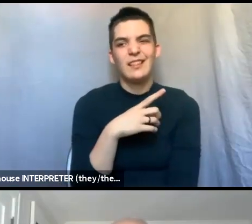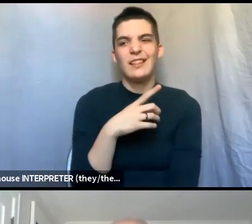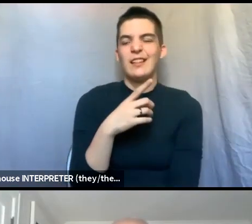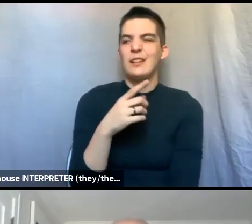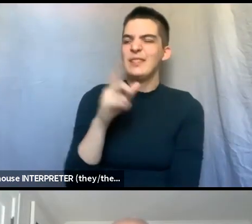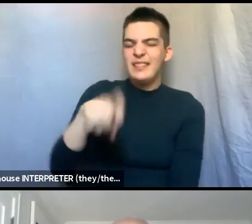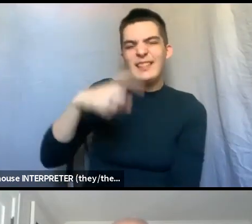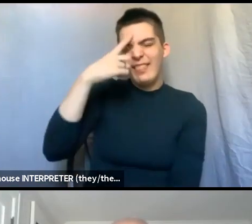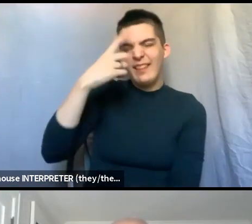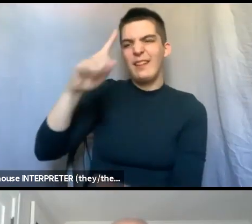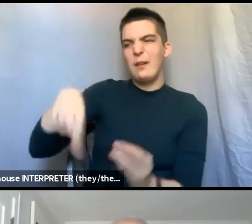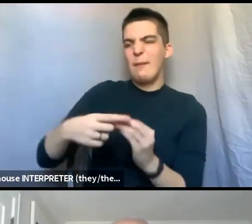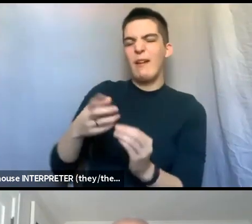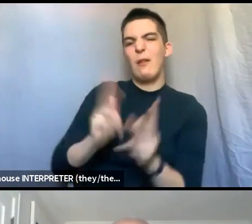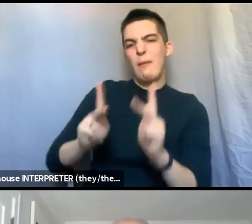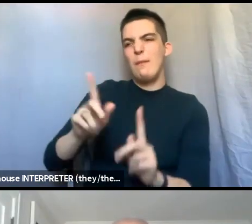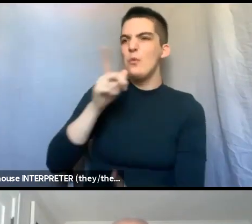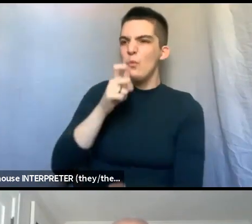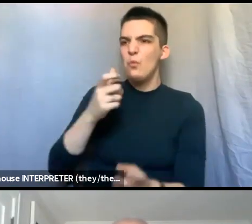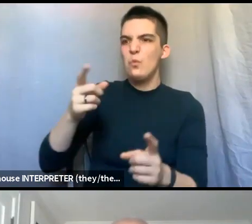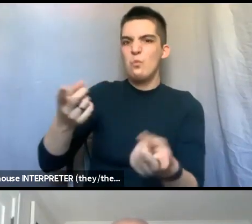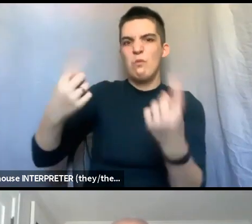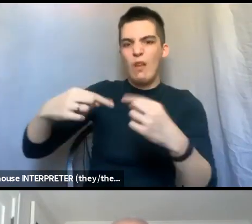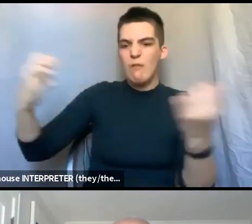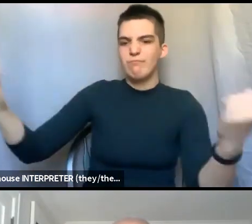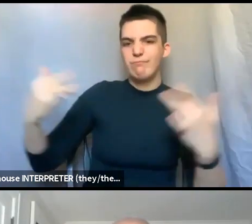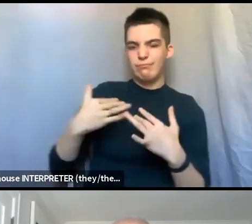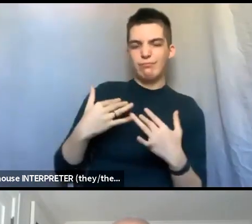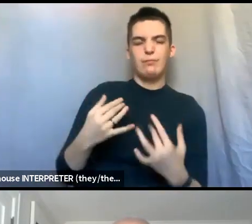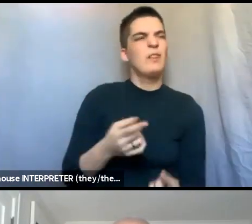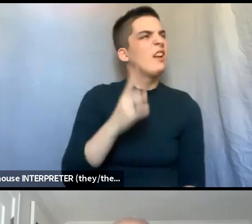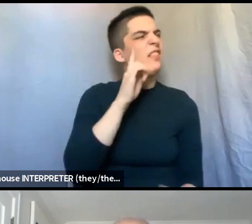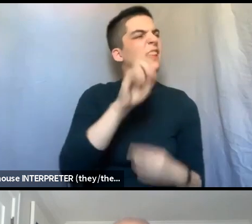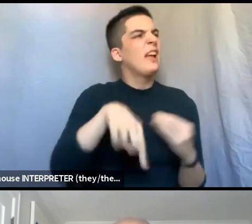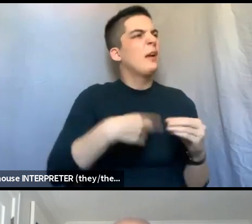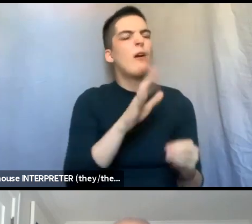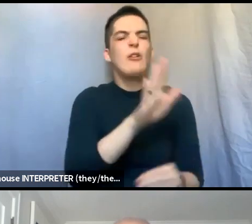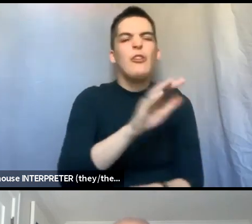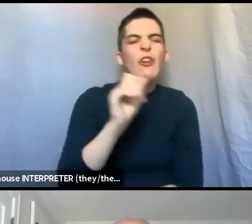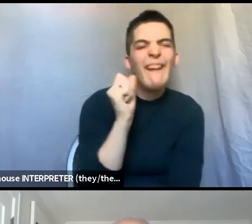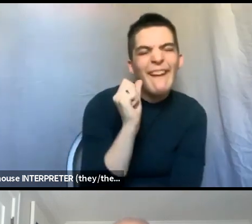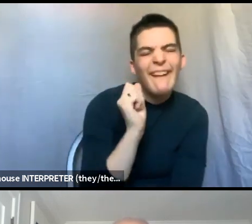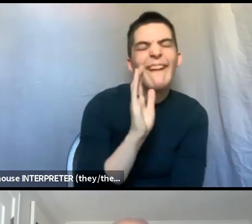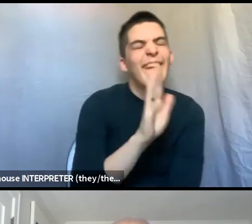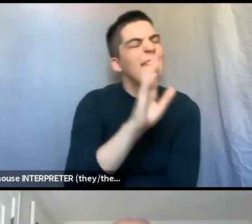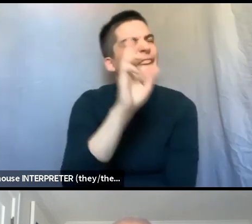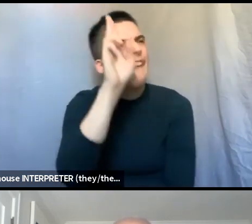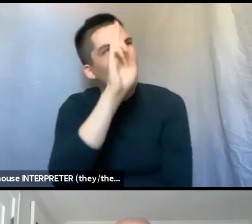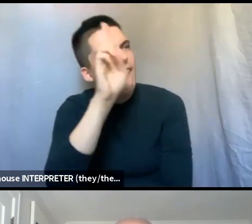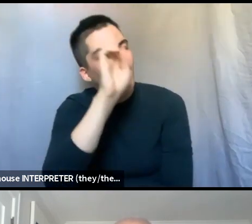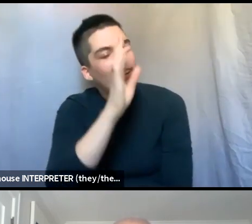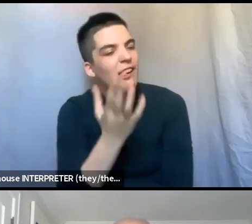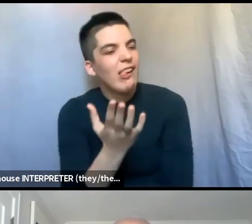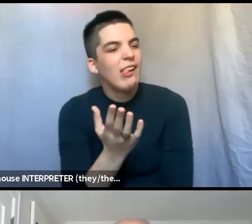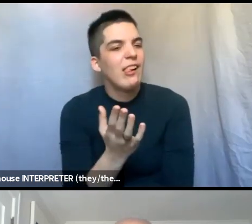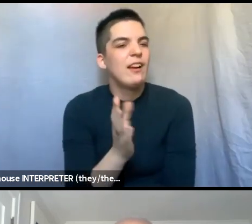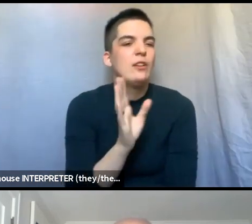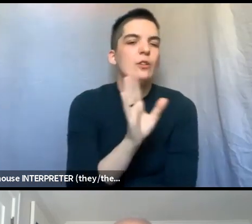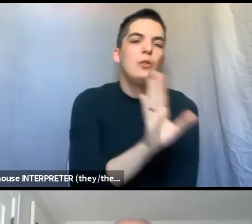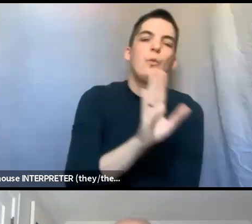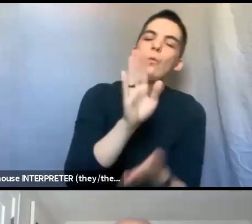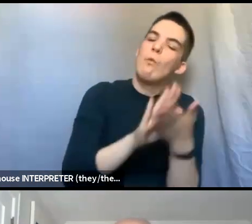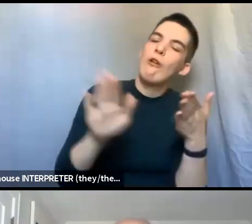And I often say to the Directors Lab, you know, think about your aunt or your uncle, you know, or your college roommates,